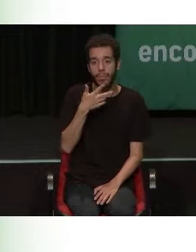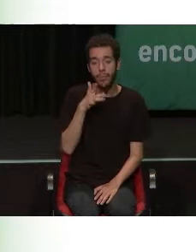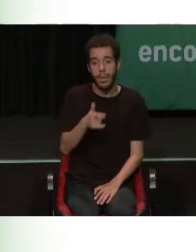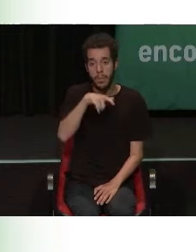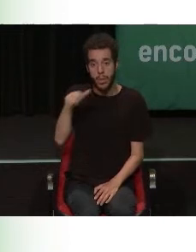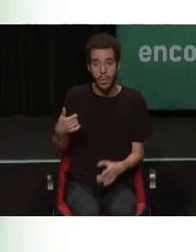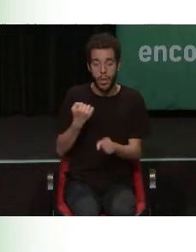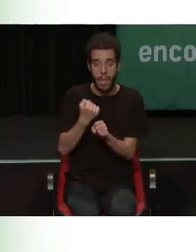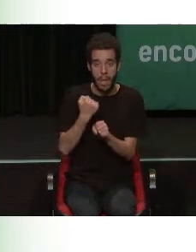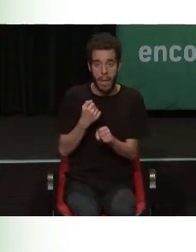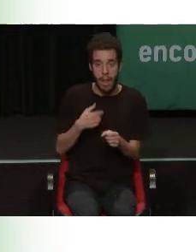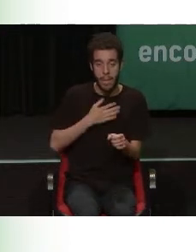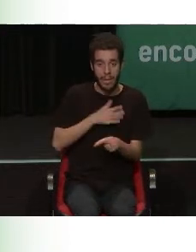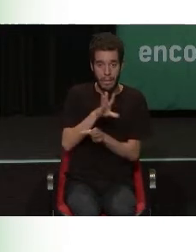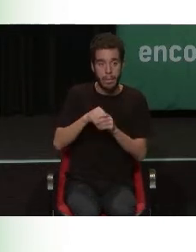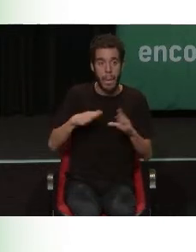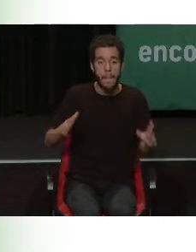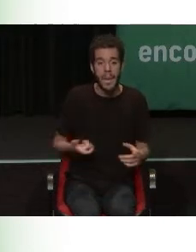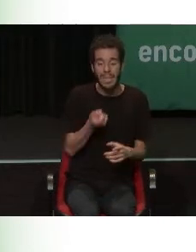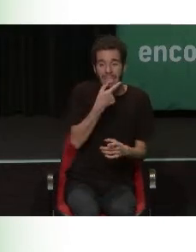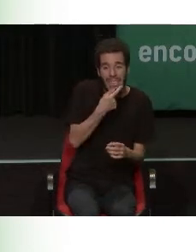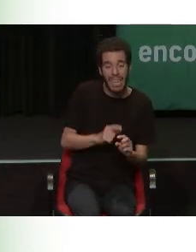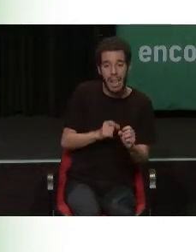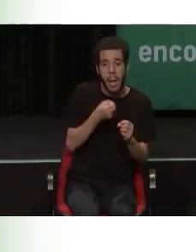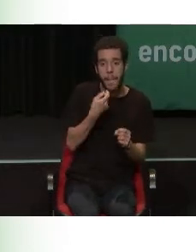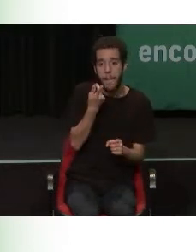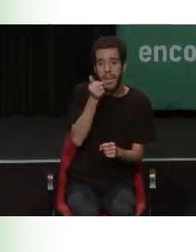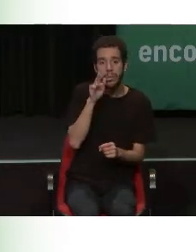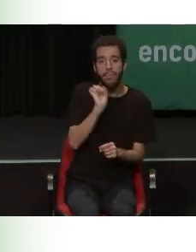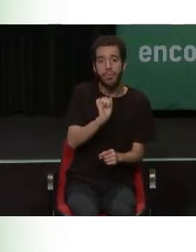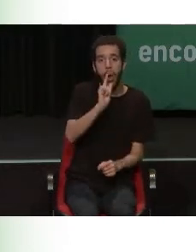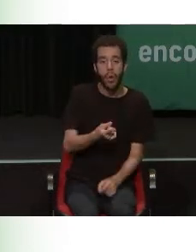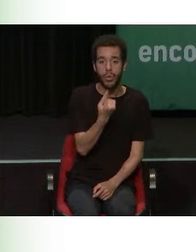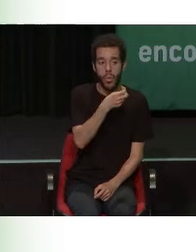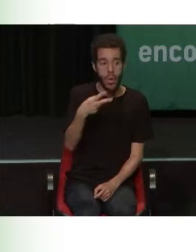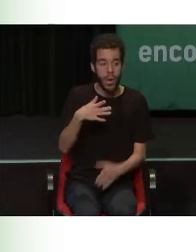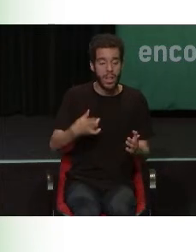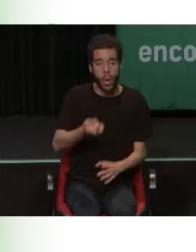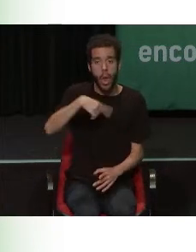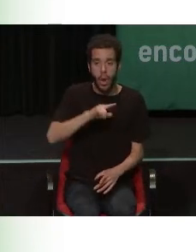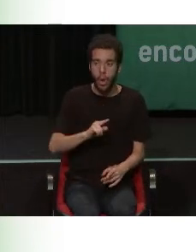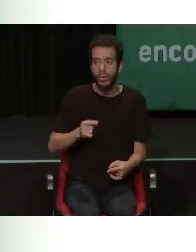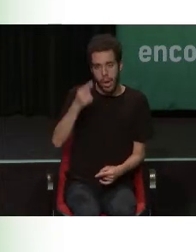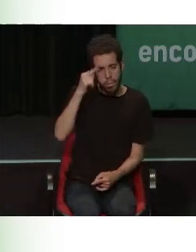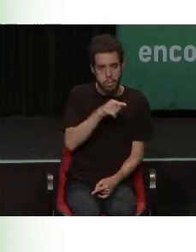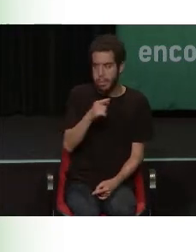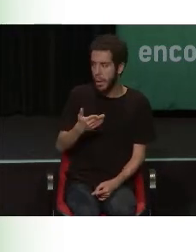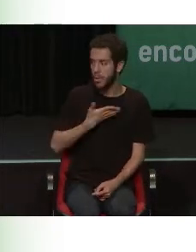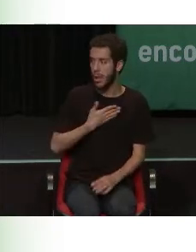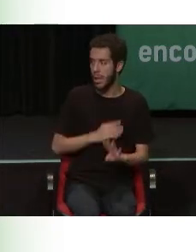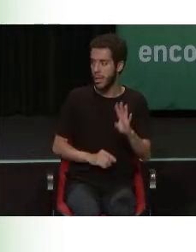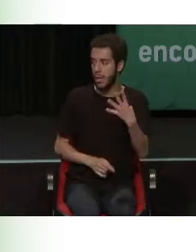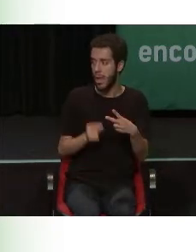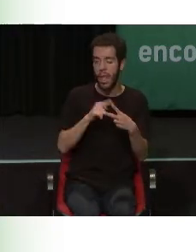pack is €1. So all of us know about the 4 Ds: